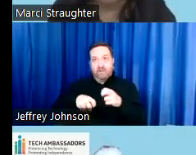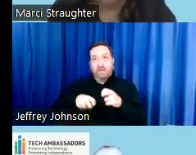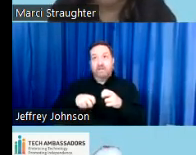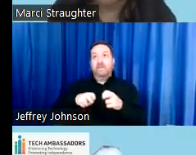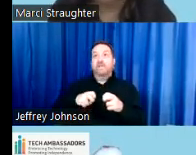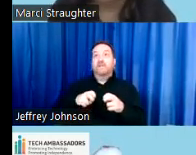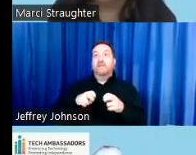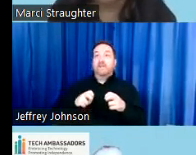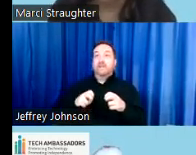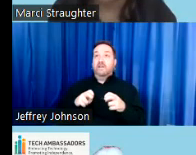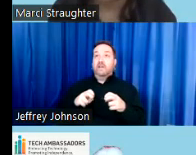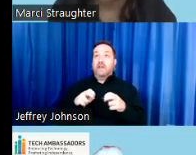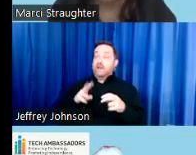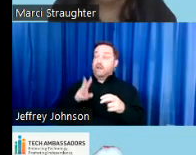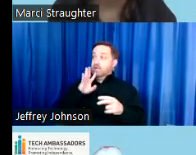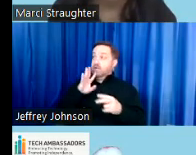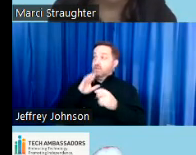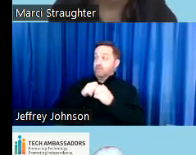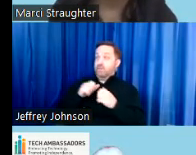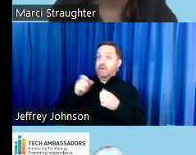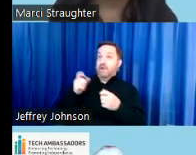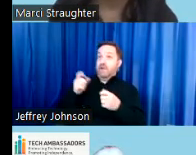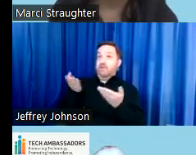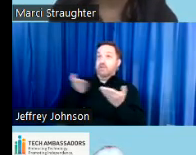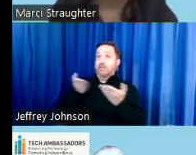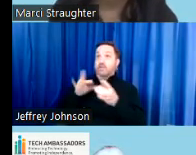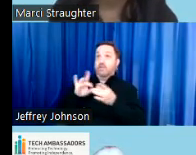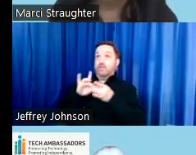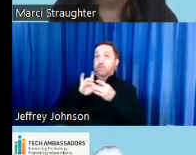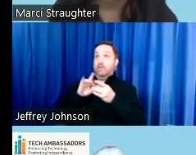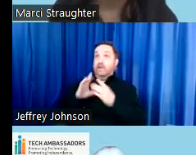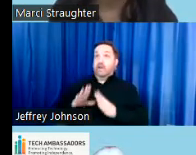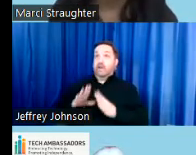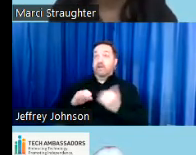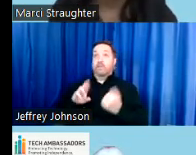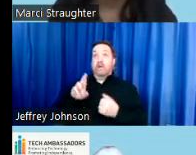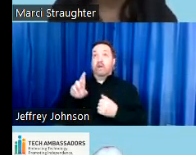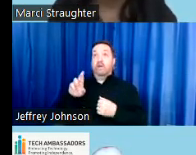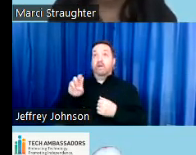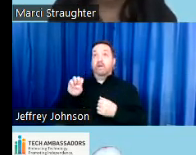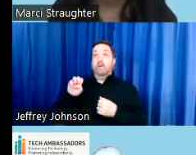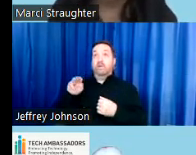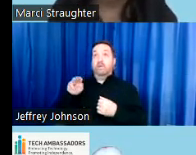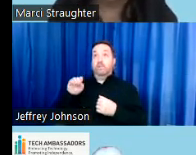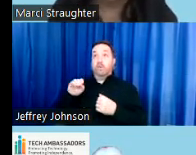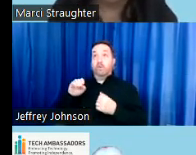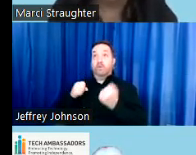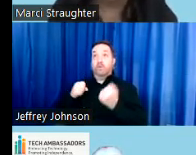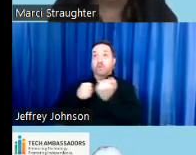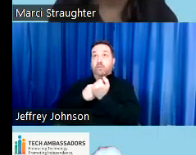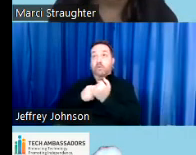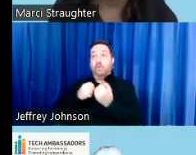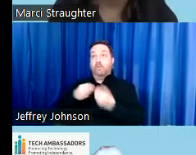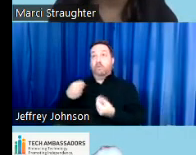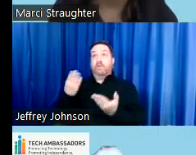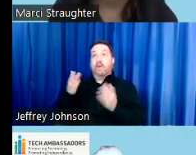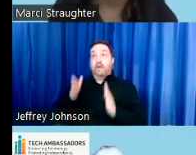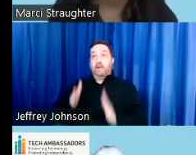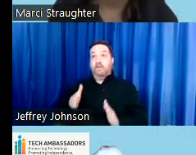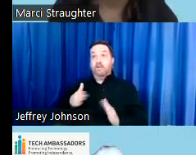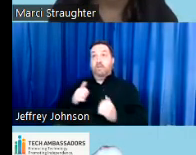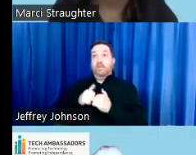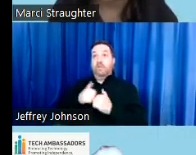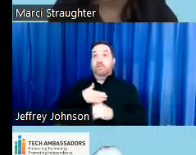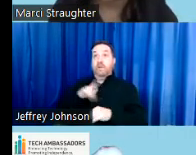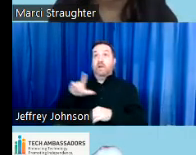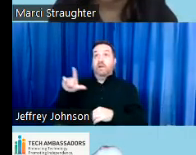my service coordinator and my remote support provider, with my waiver dollars, I